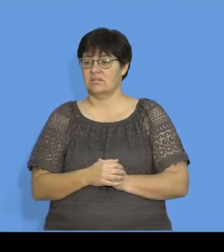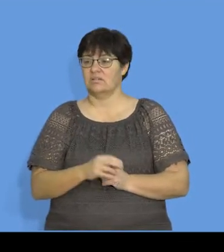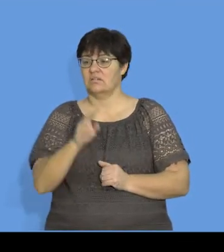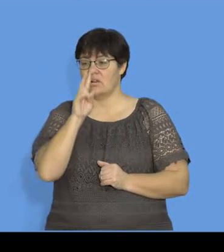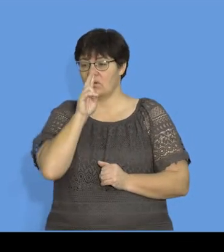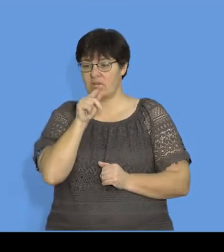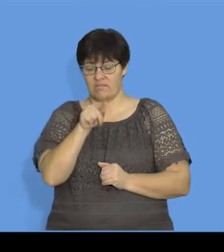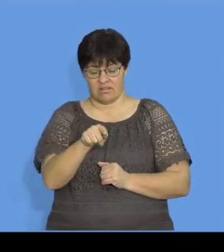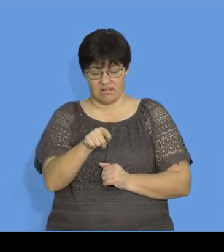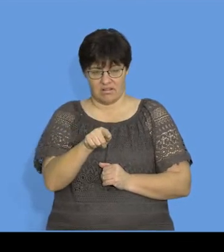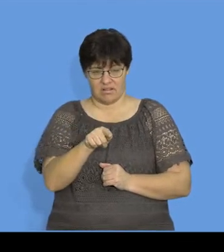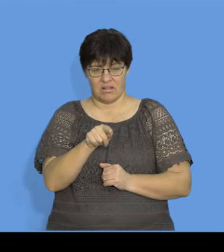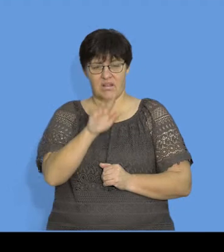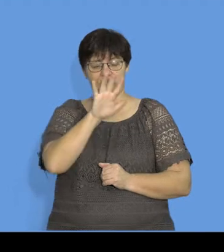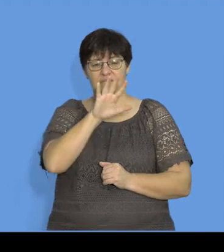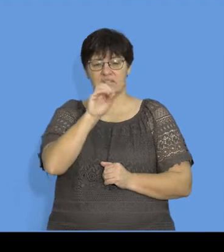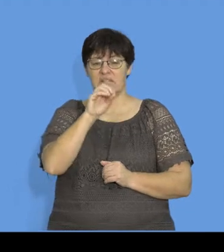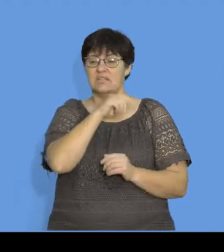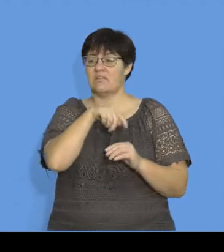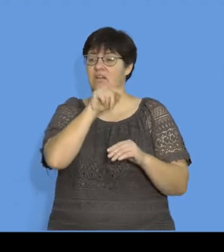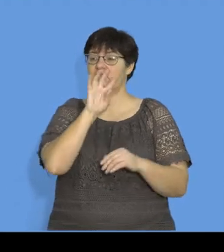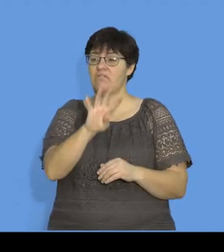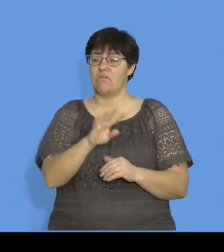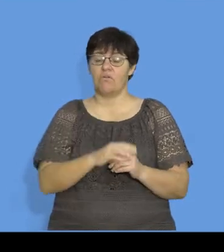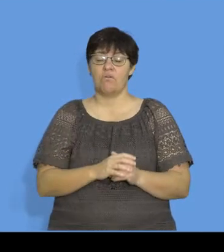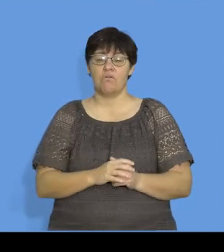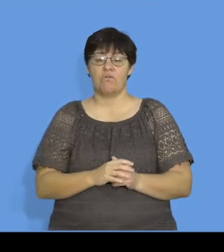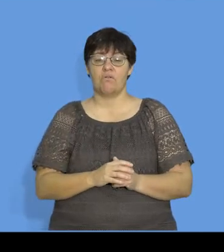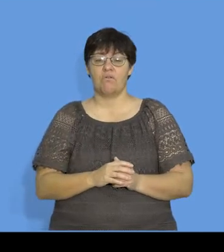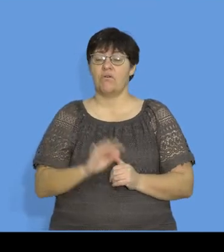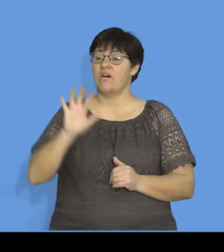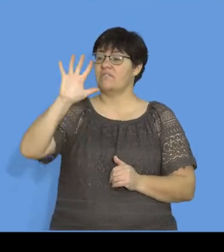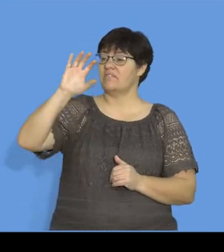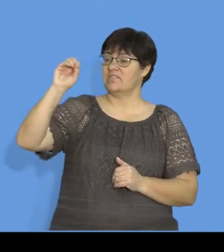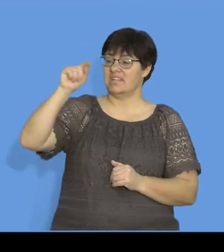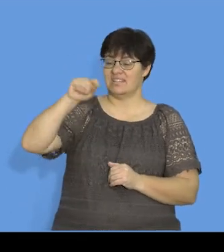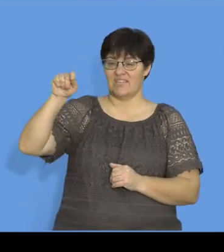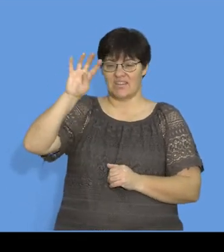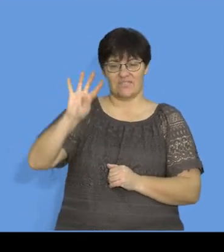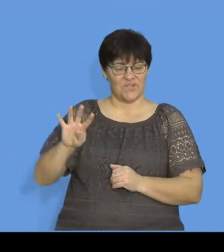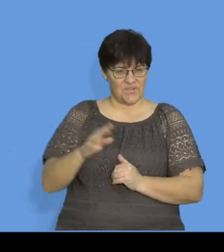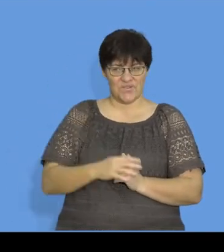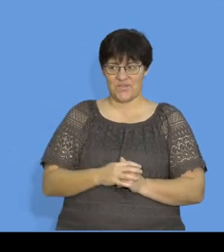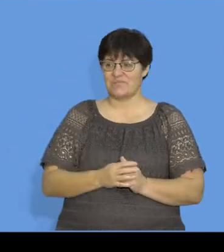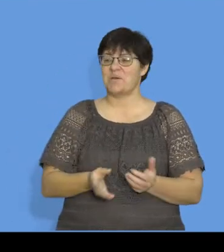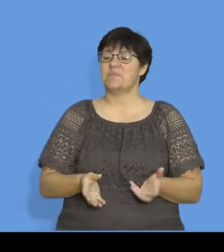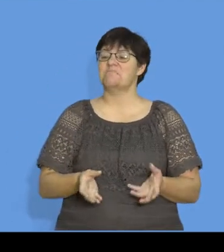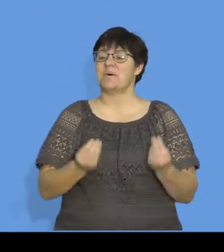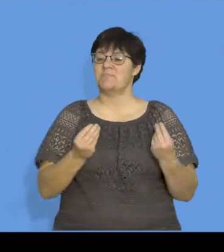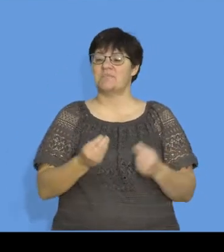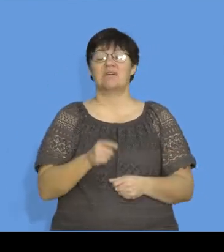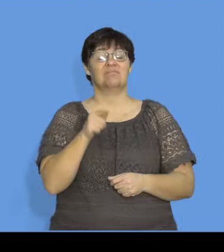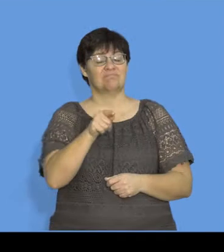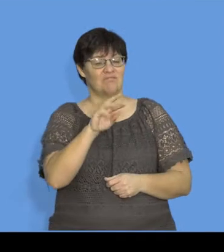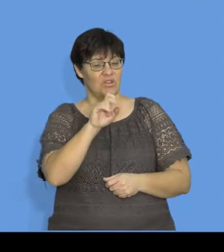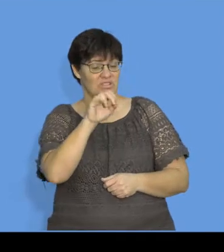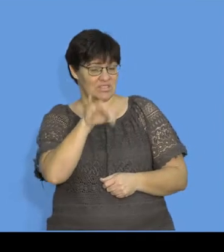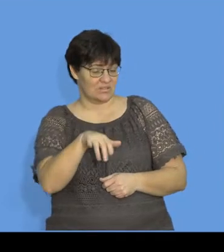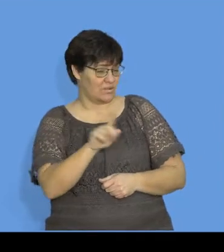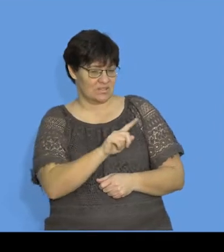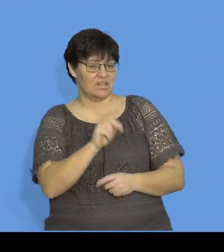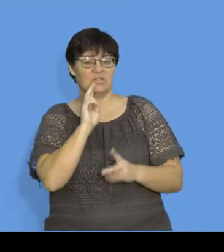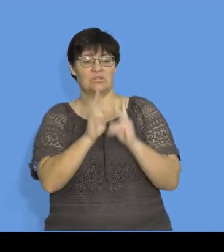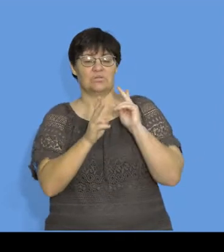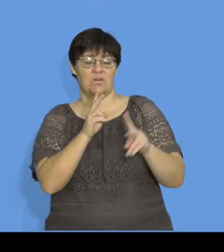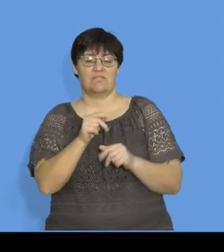you look carefully, I've got 50 divided by 4, and I had 50 divided by 4, which means that velocity is